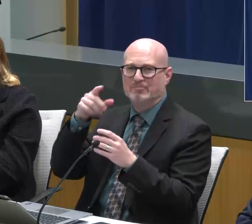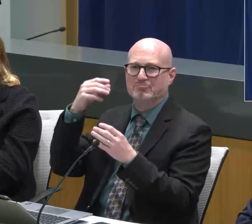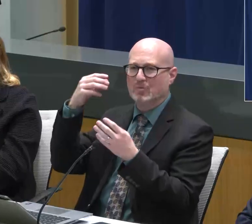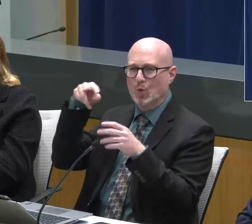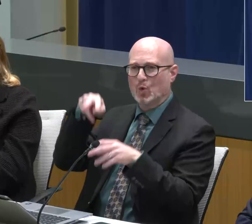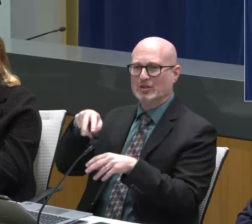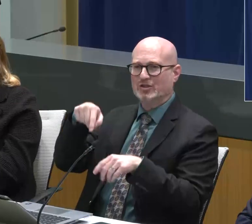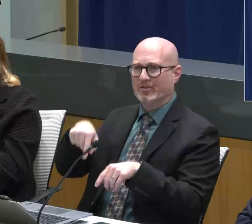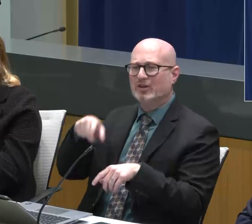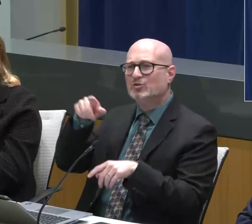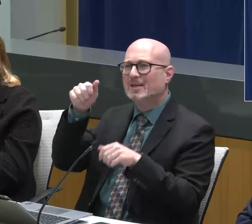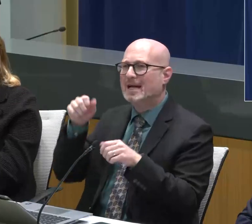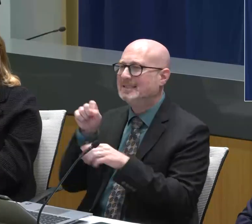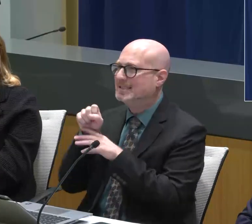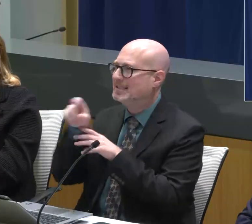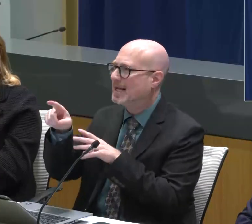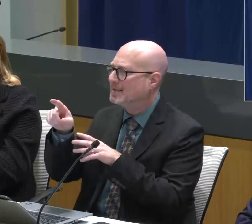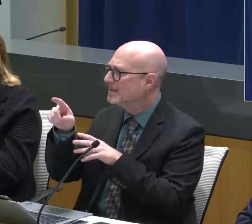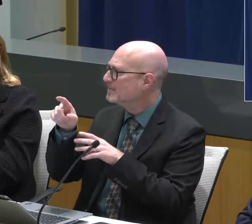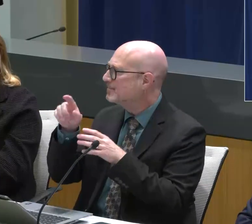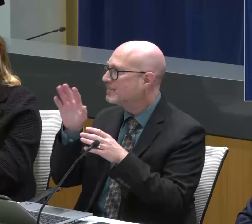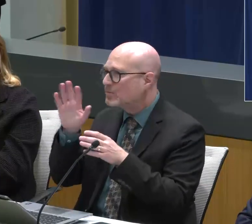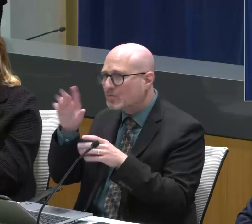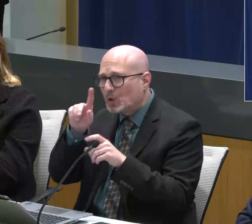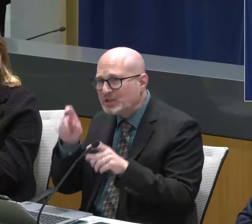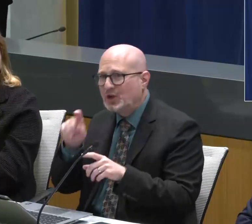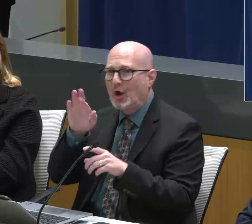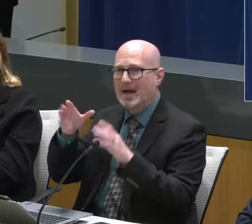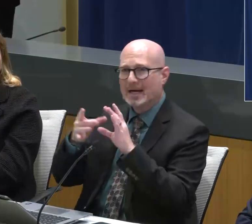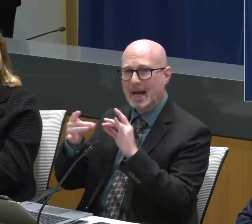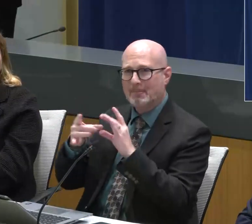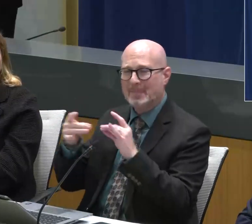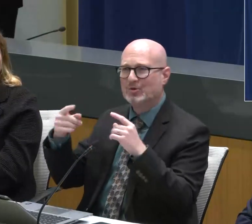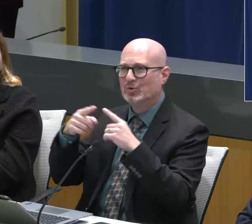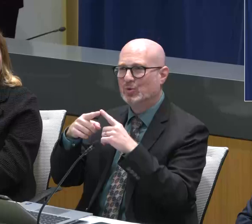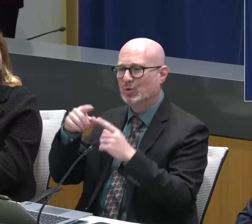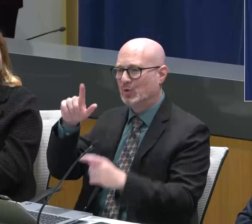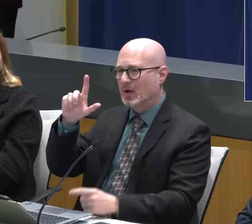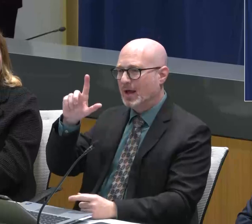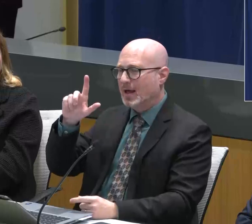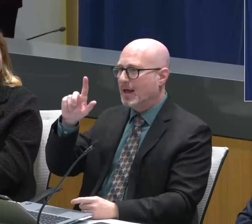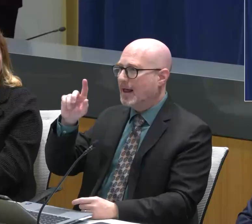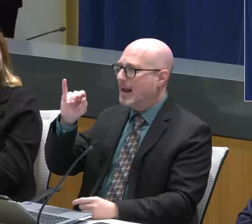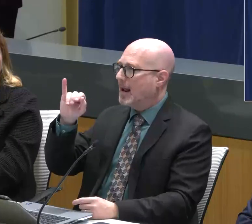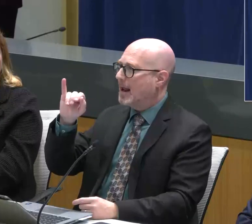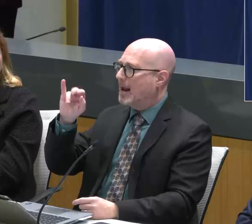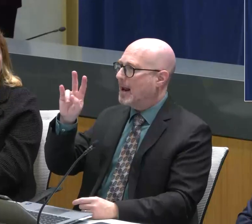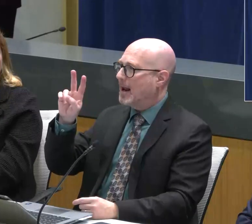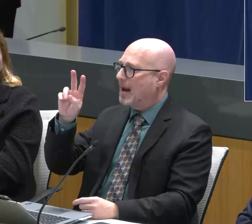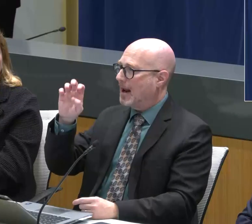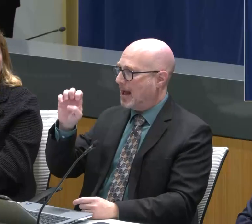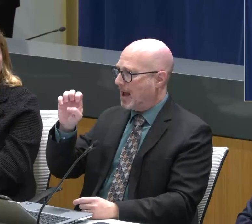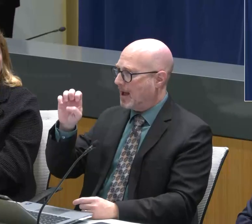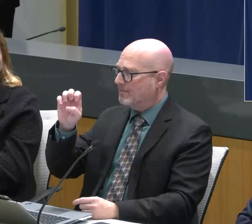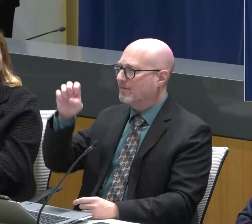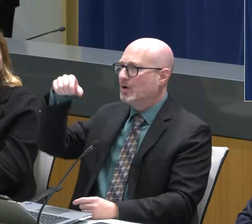questions or comments, and you're watching this, you can send your question or comment